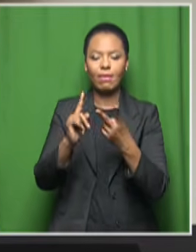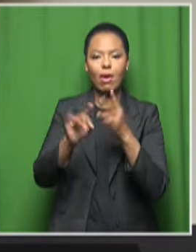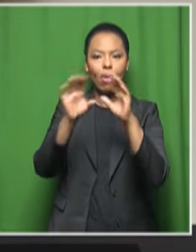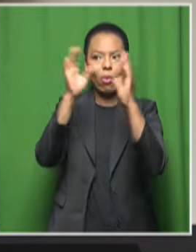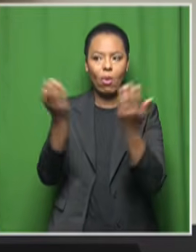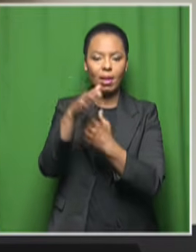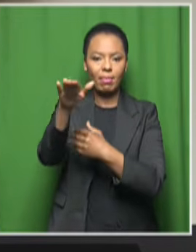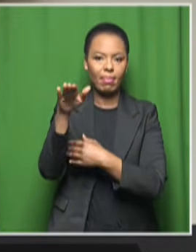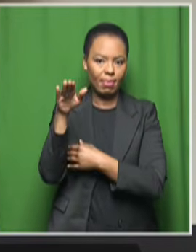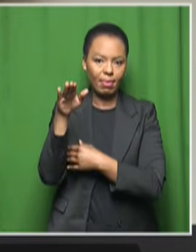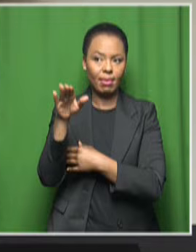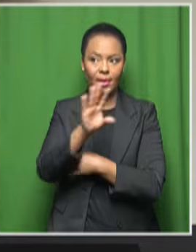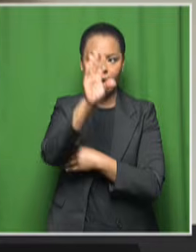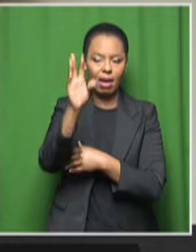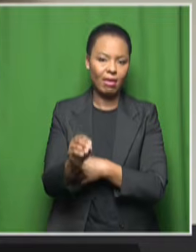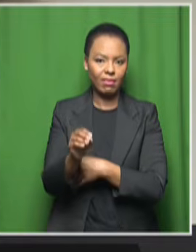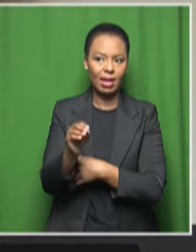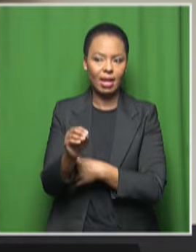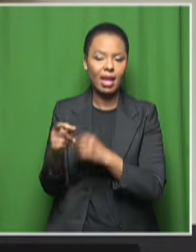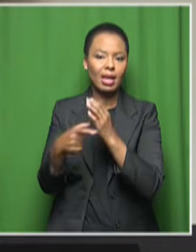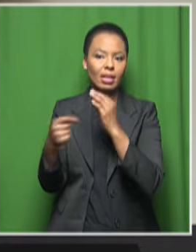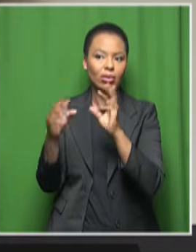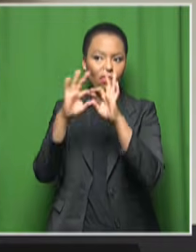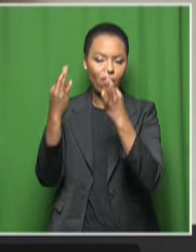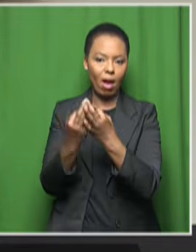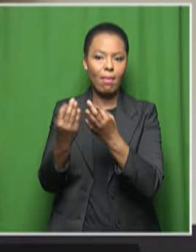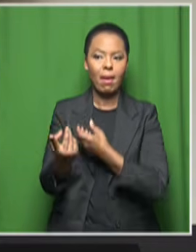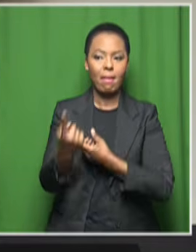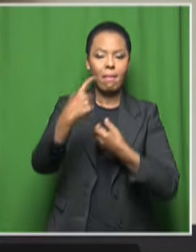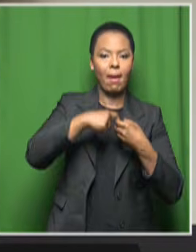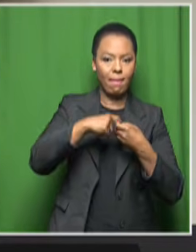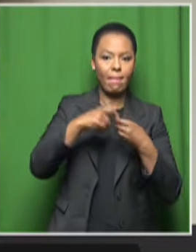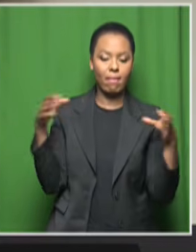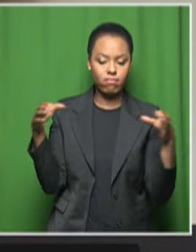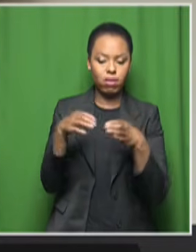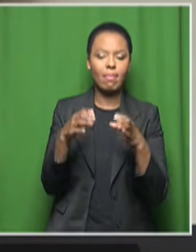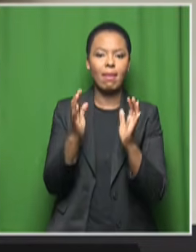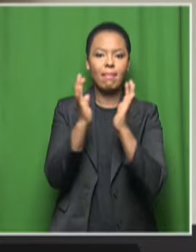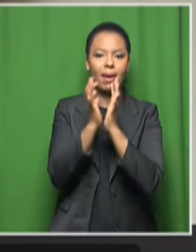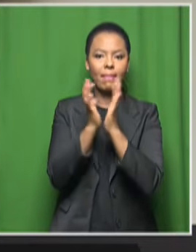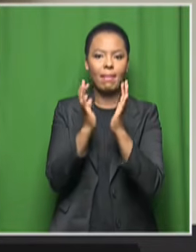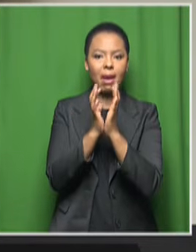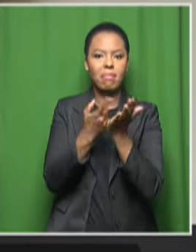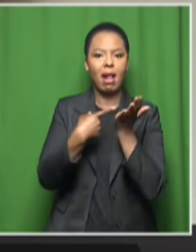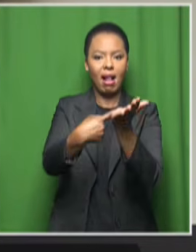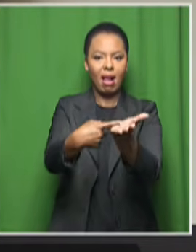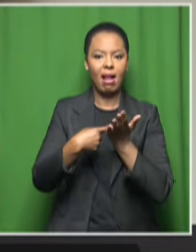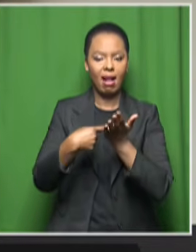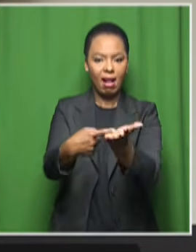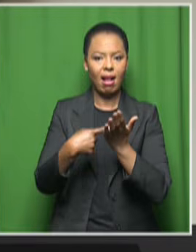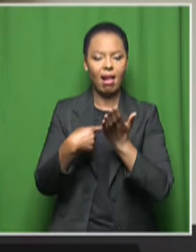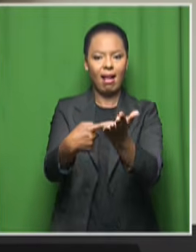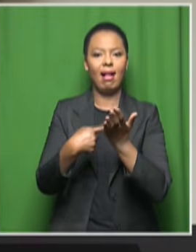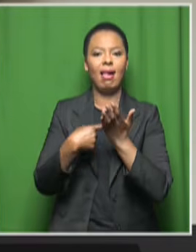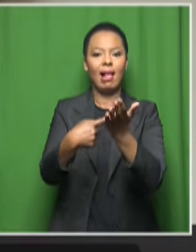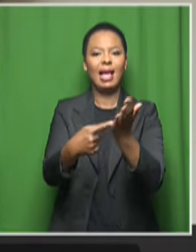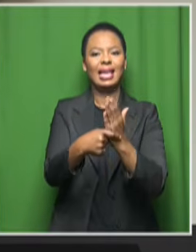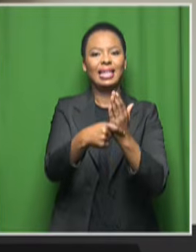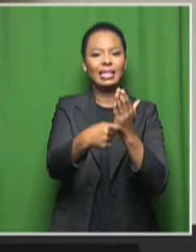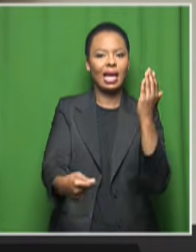Forum, to put our heads together and think about the role of tax